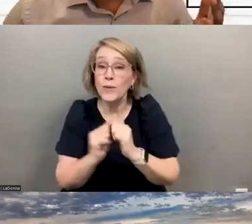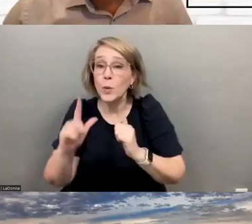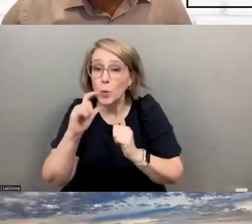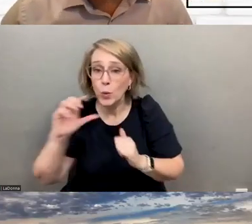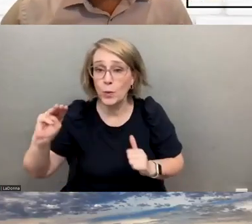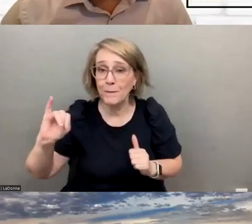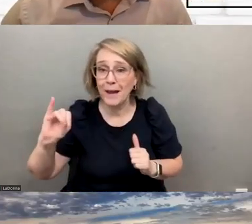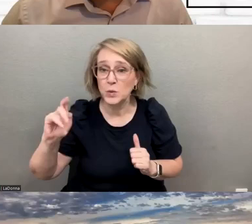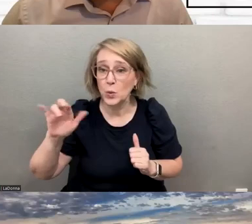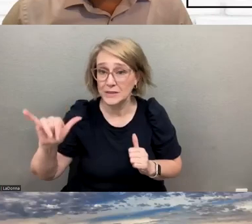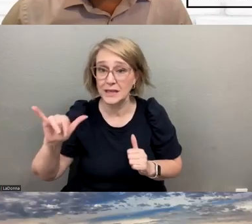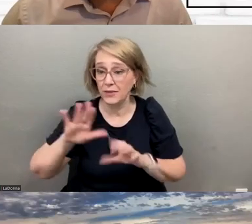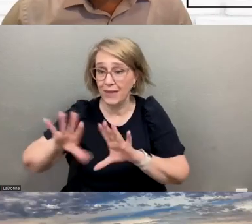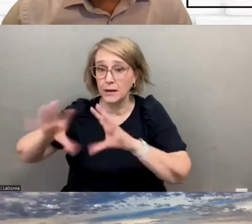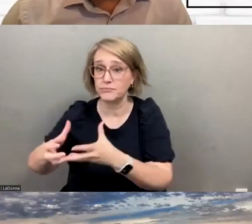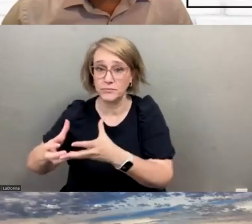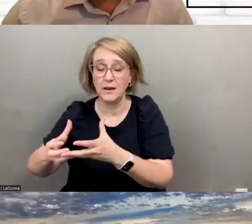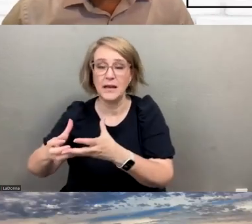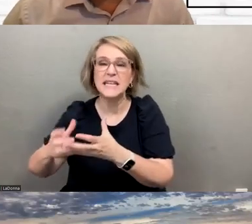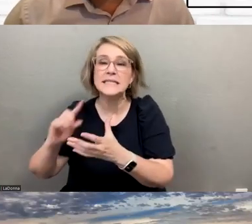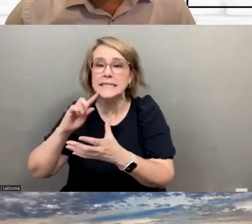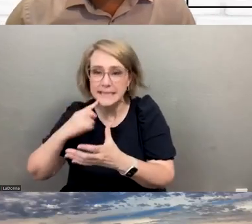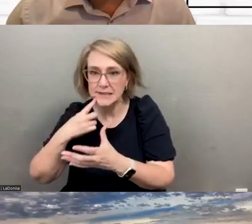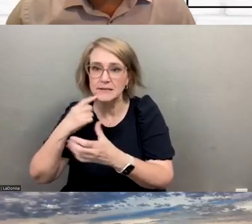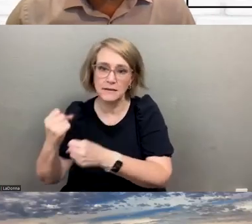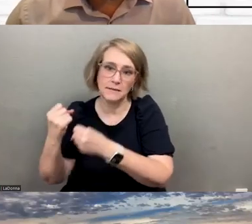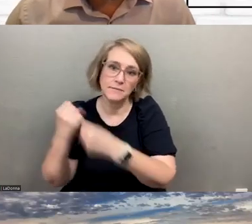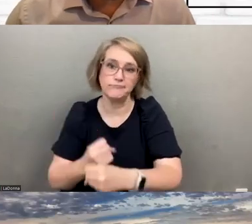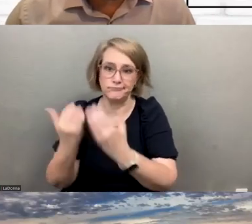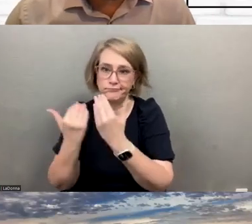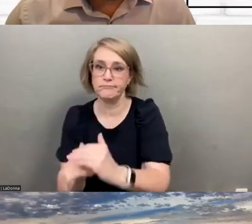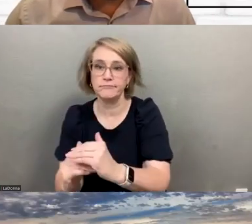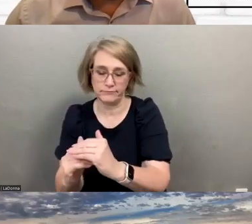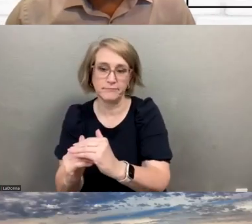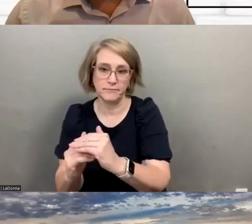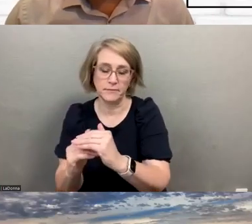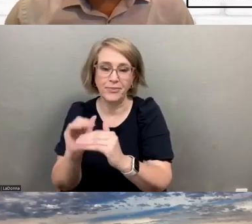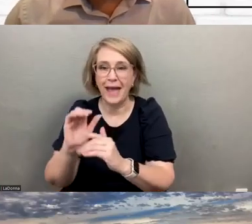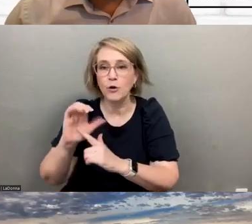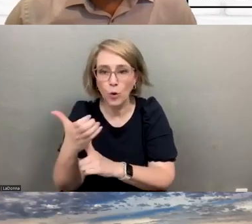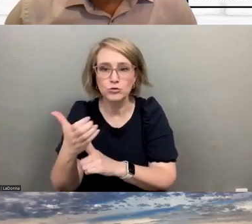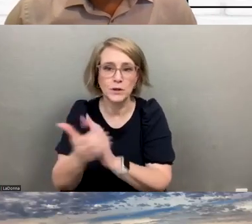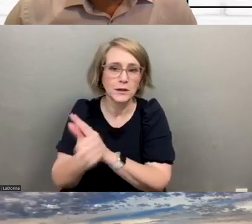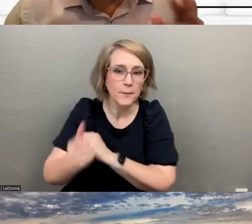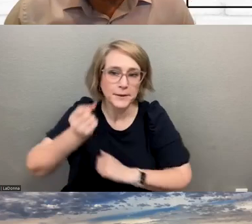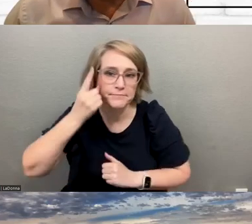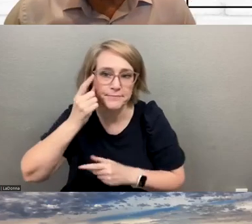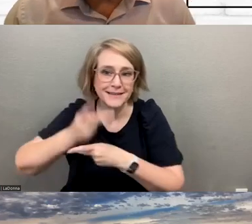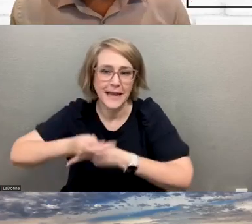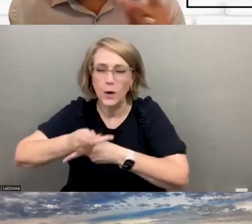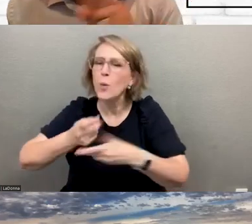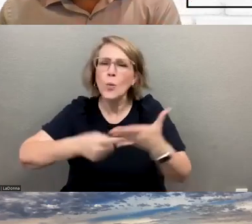is significantly influenced by limited access to culturally competent mental health care. Now, this refers to the